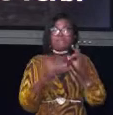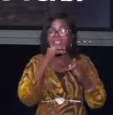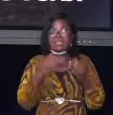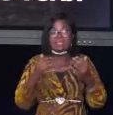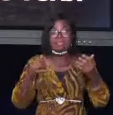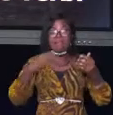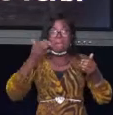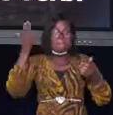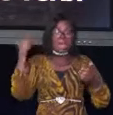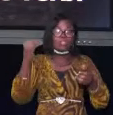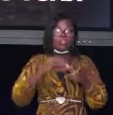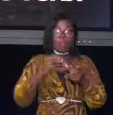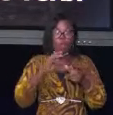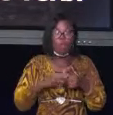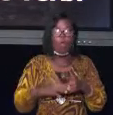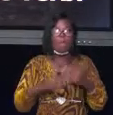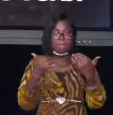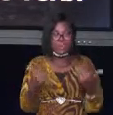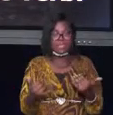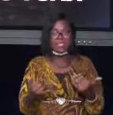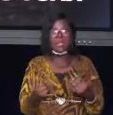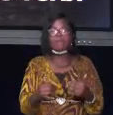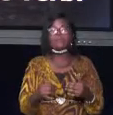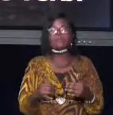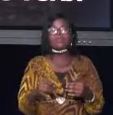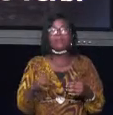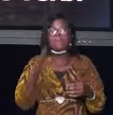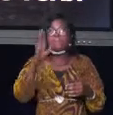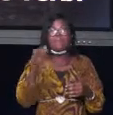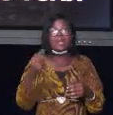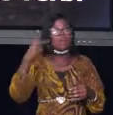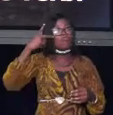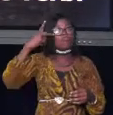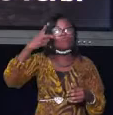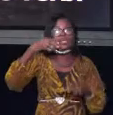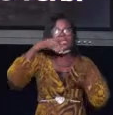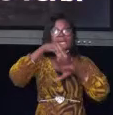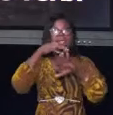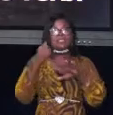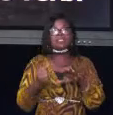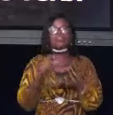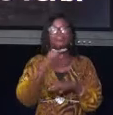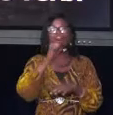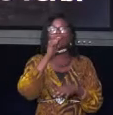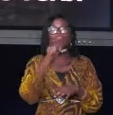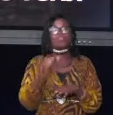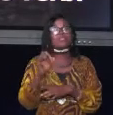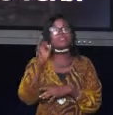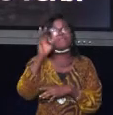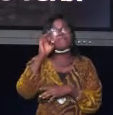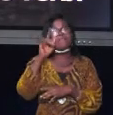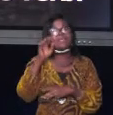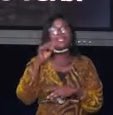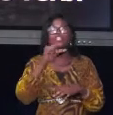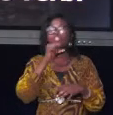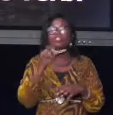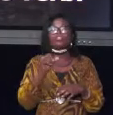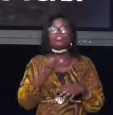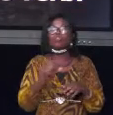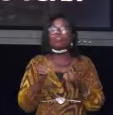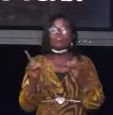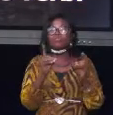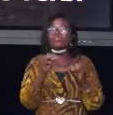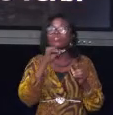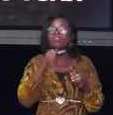tense or present tense or future tense by looking at a non-finite verb. It does not